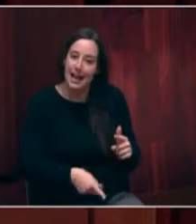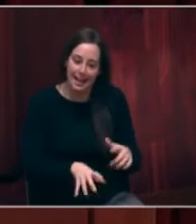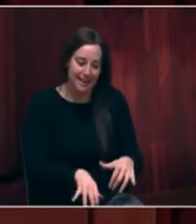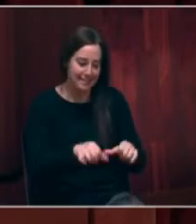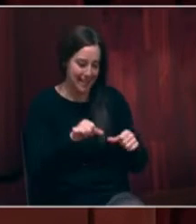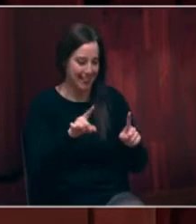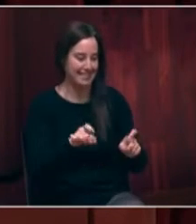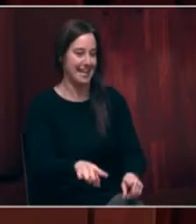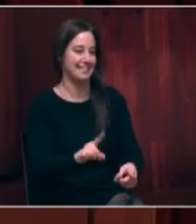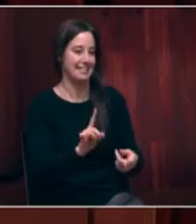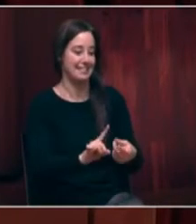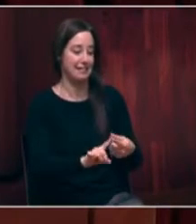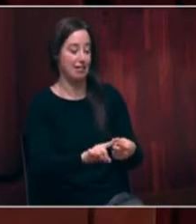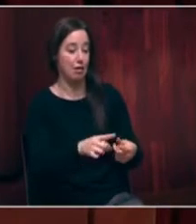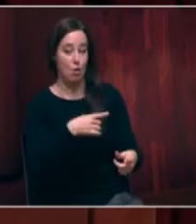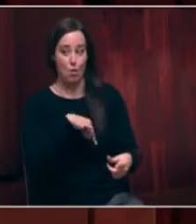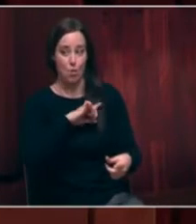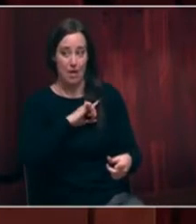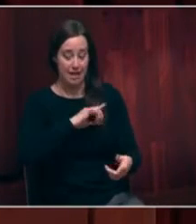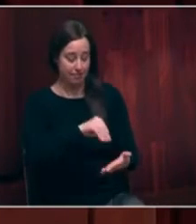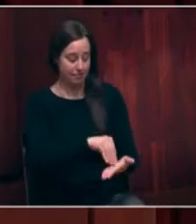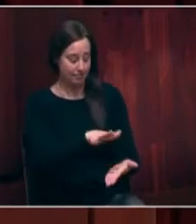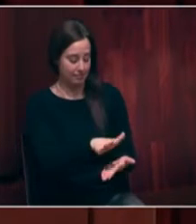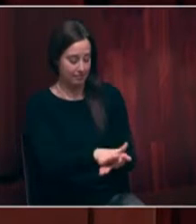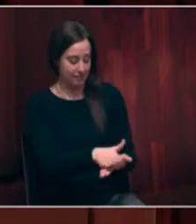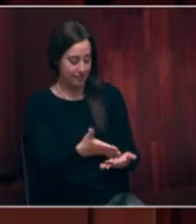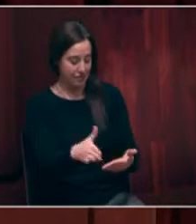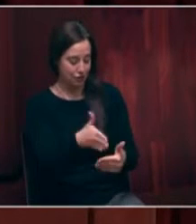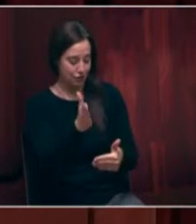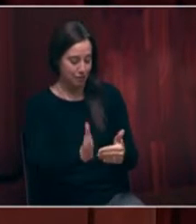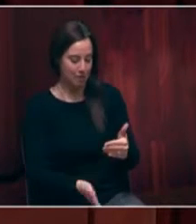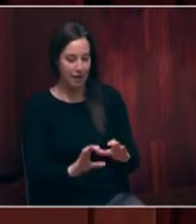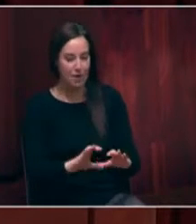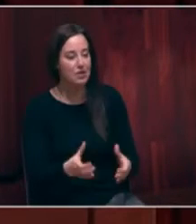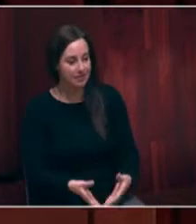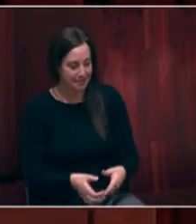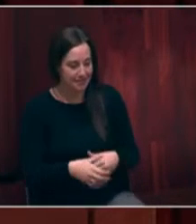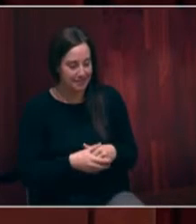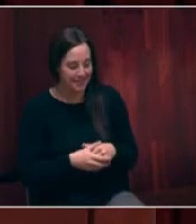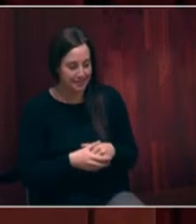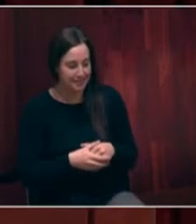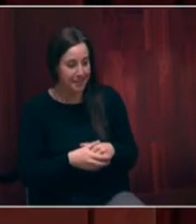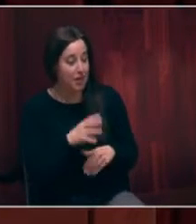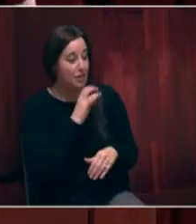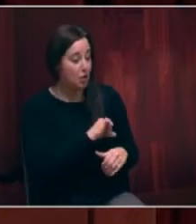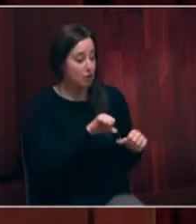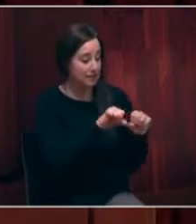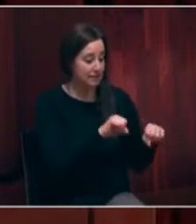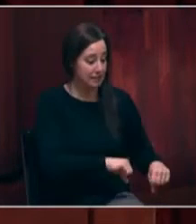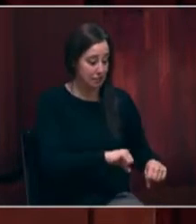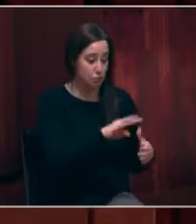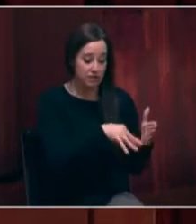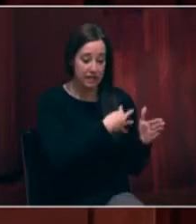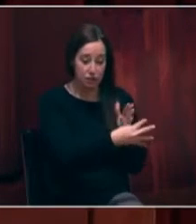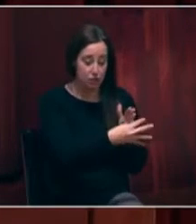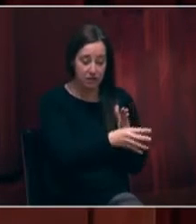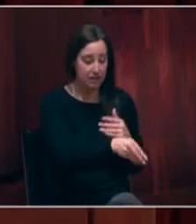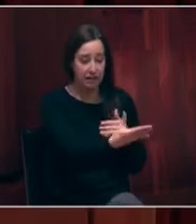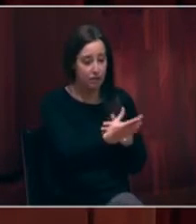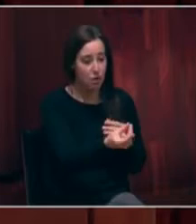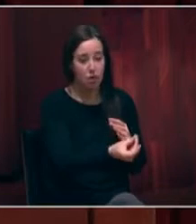and we have said you've completed the course. Our old system, the day the course was scheduled to end, automatically gave you course